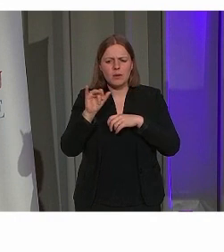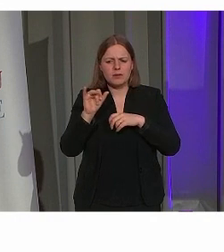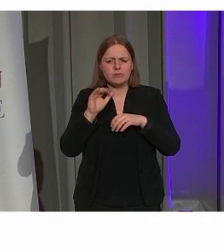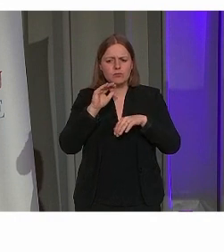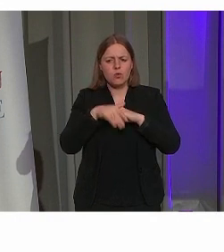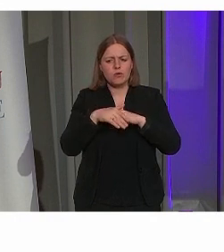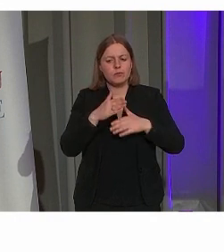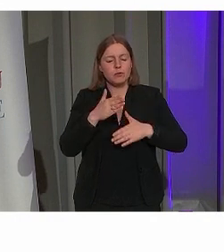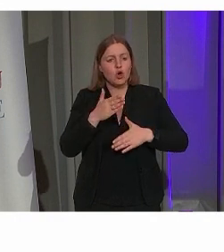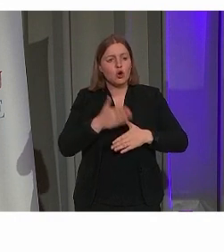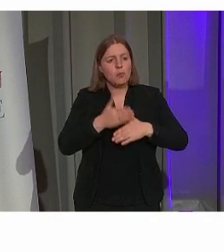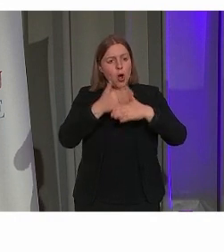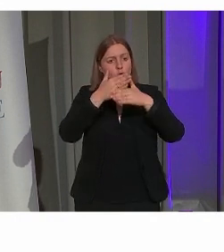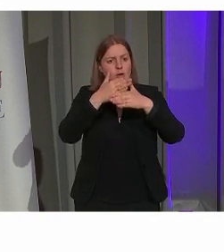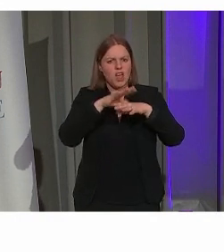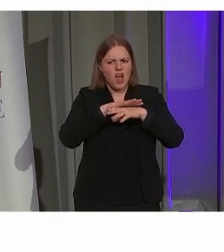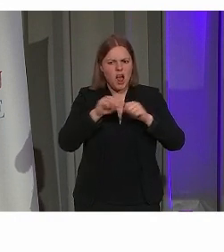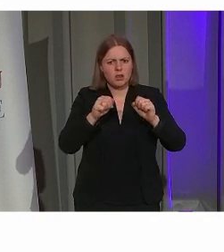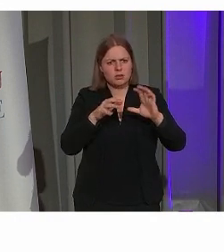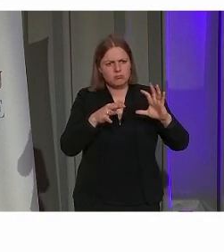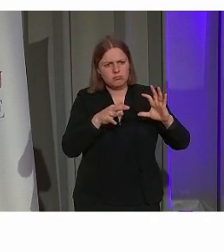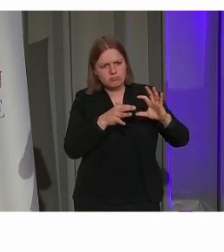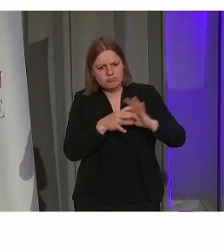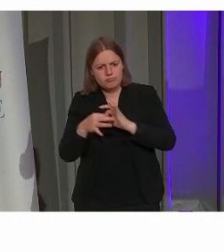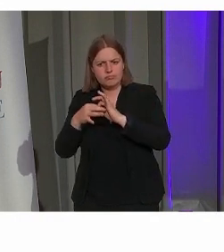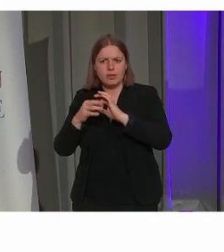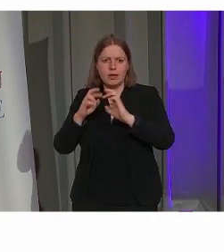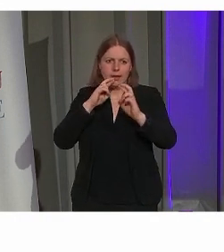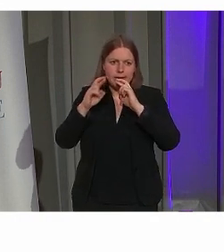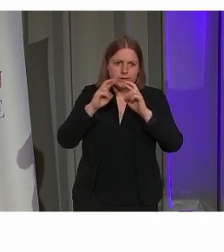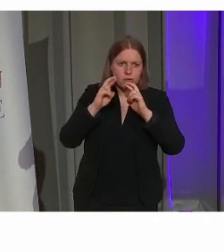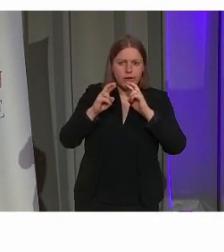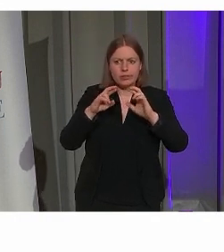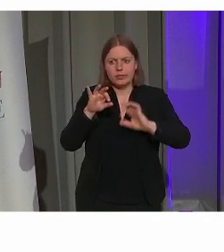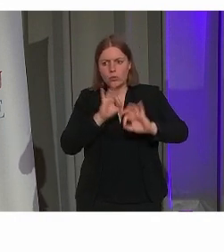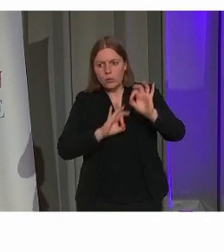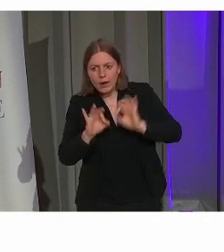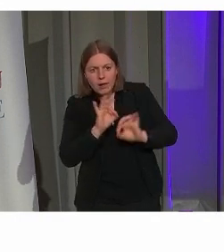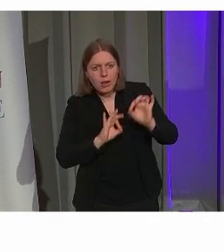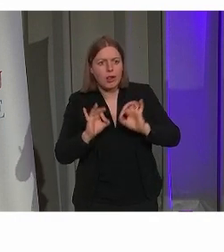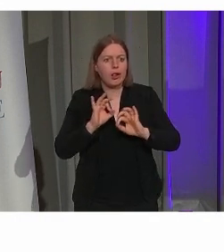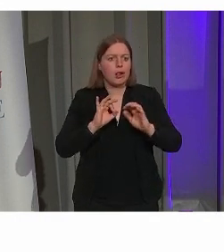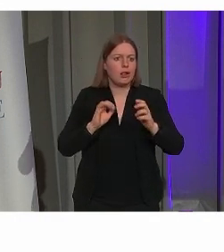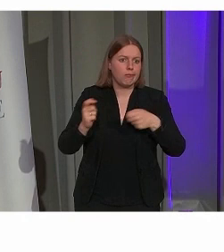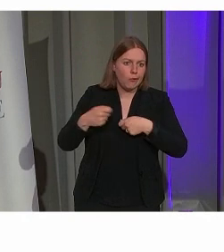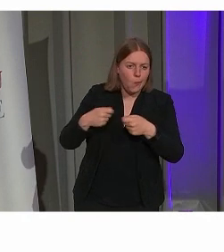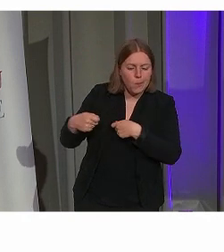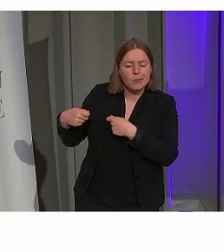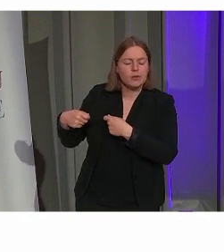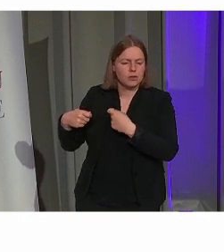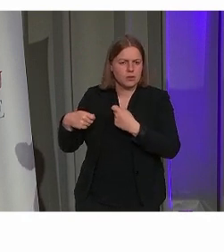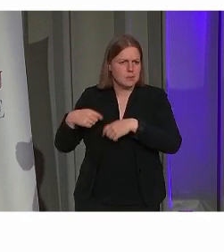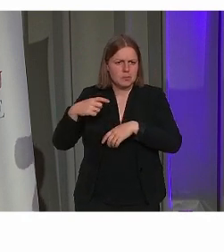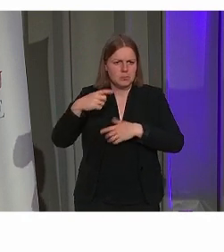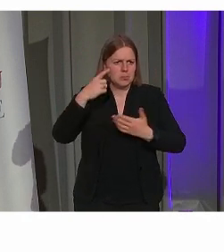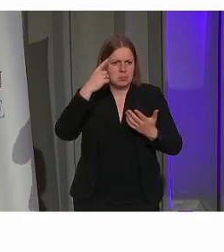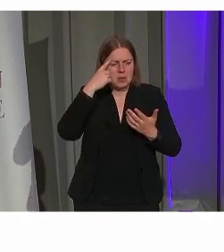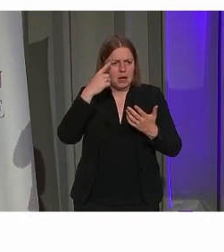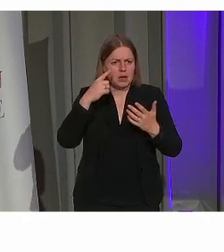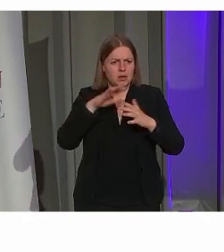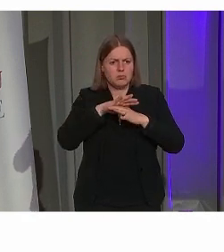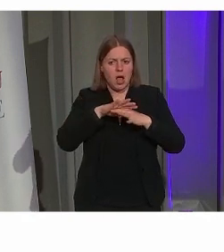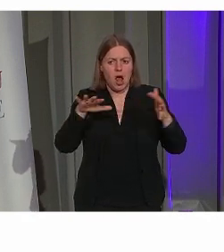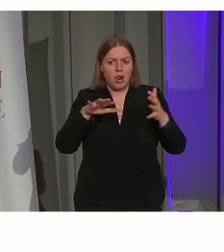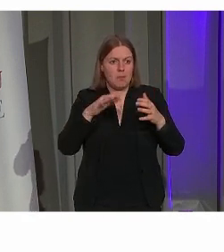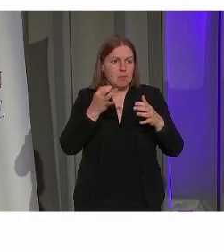let's go to another topic. Well, when we talk about buildings, of course, we also talk about